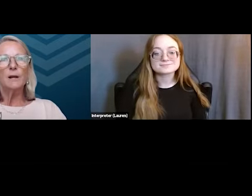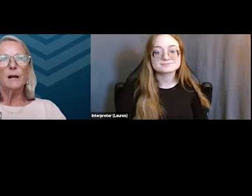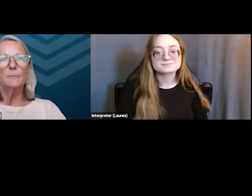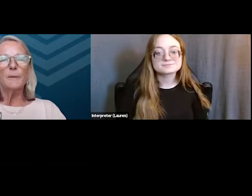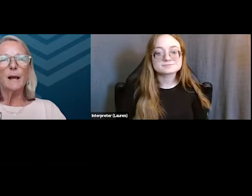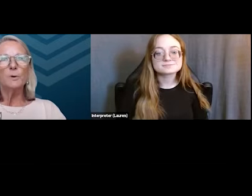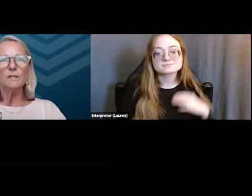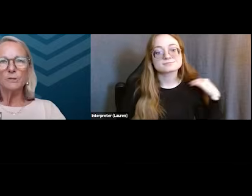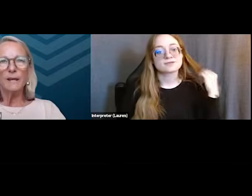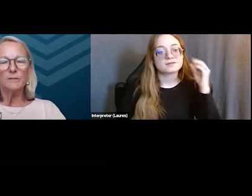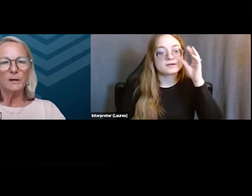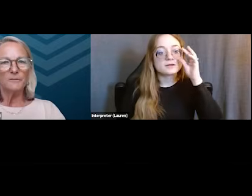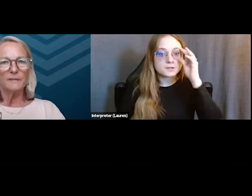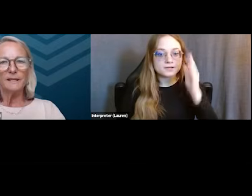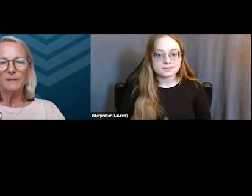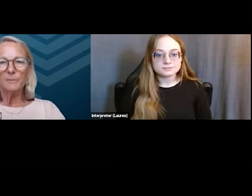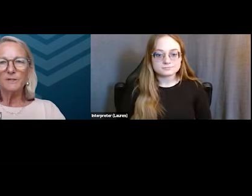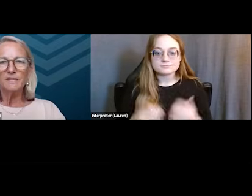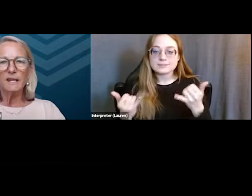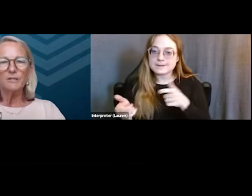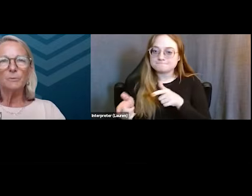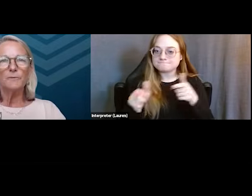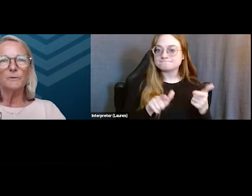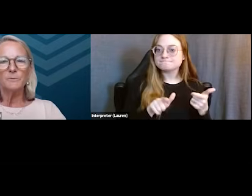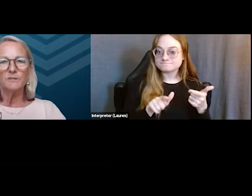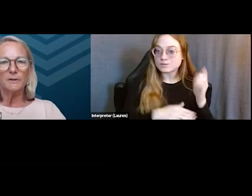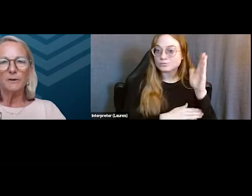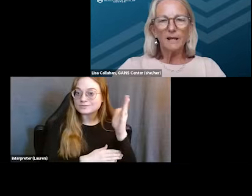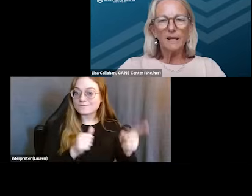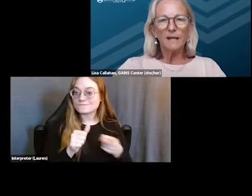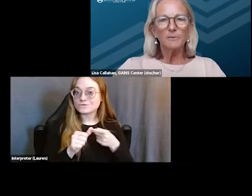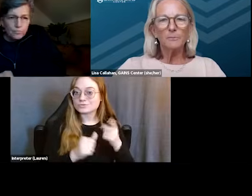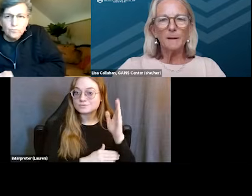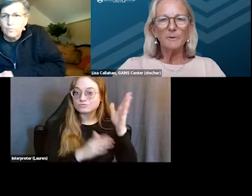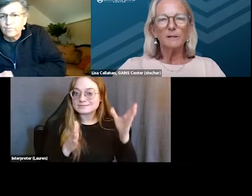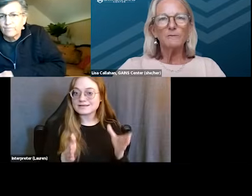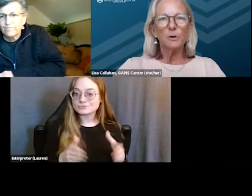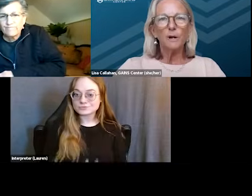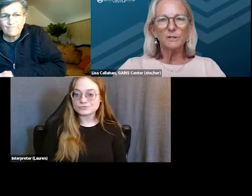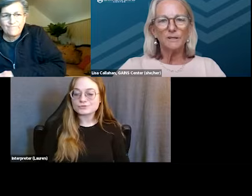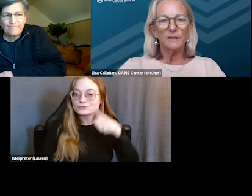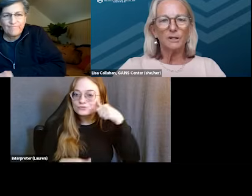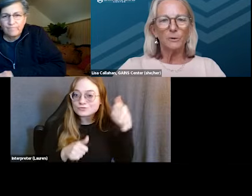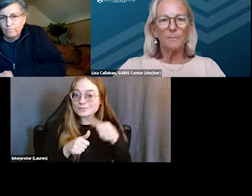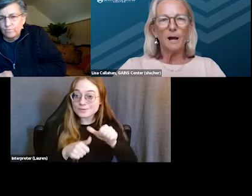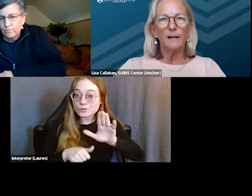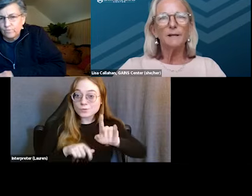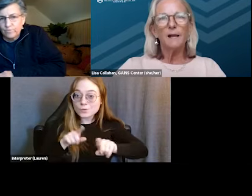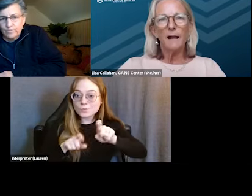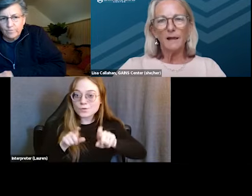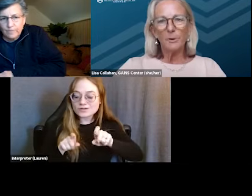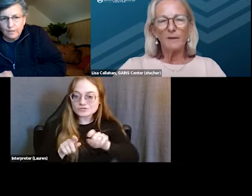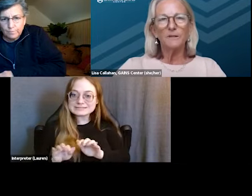So I'm going to hand off the presentation to our first presenter, and remember to leave your questions in the Q&A